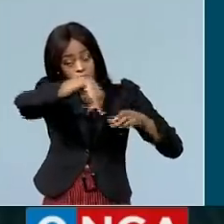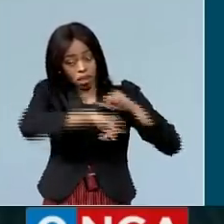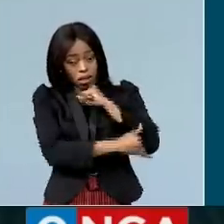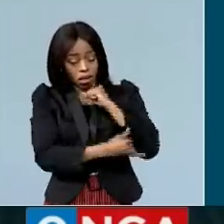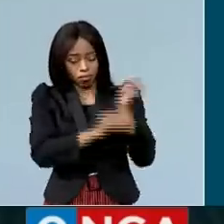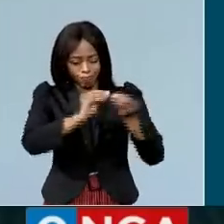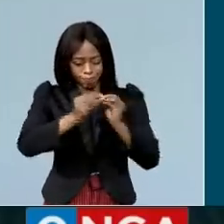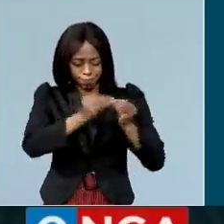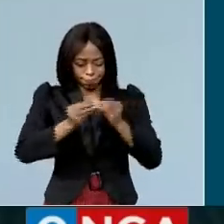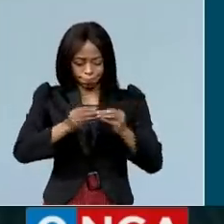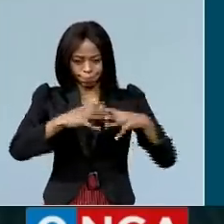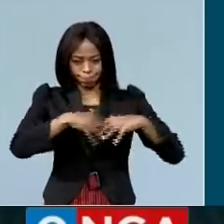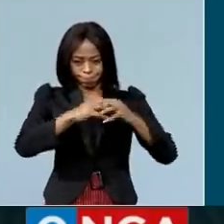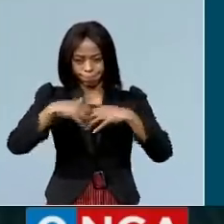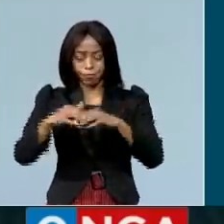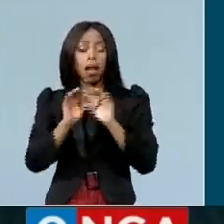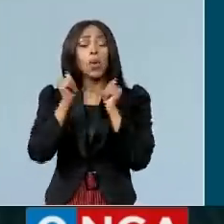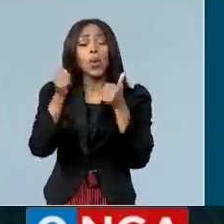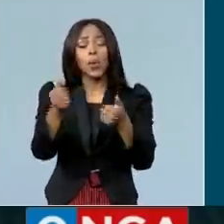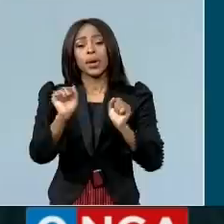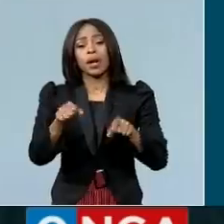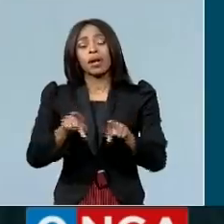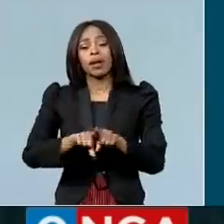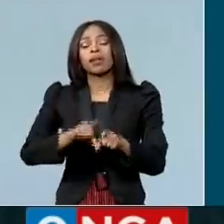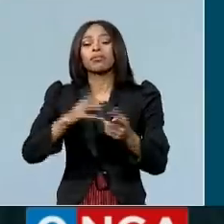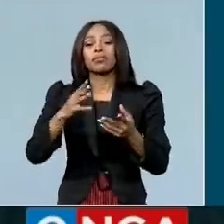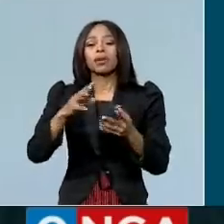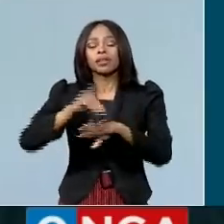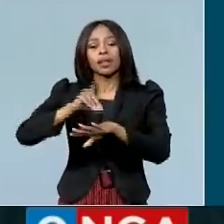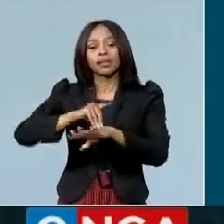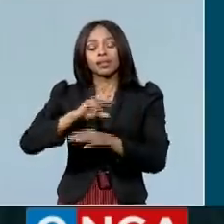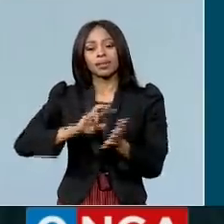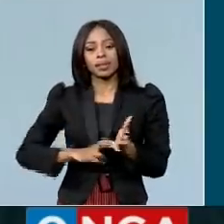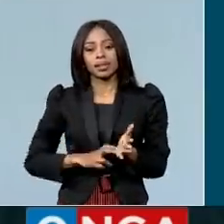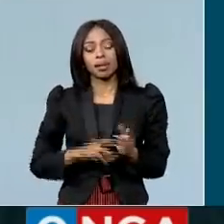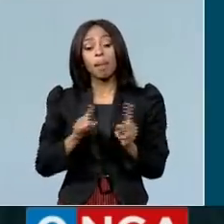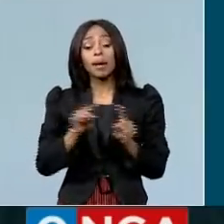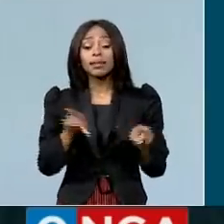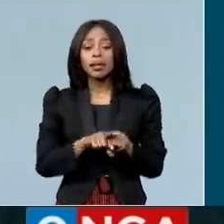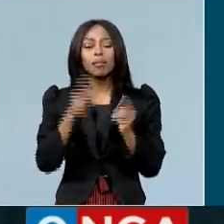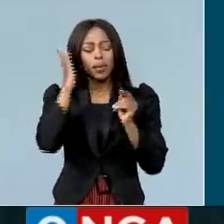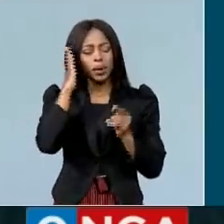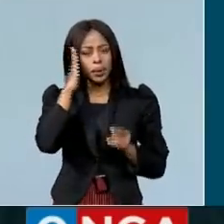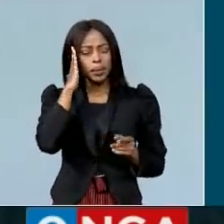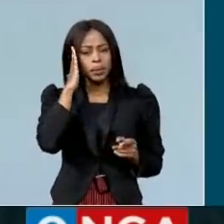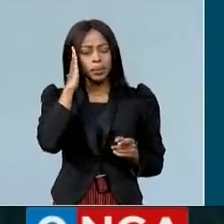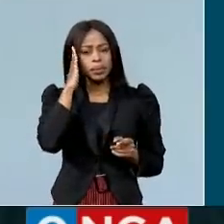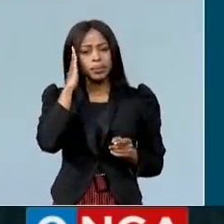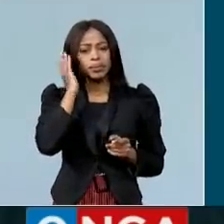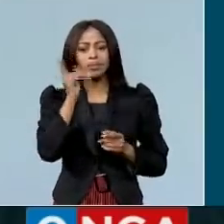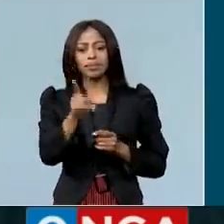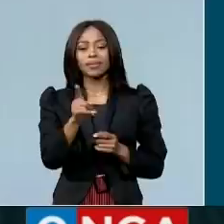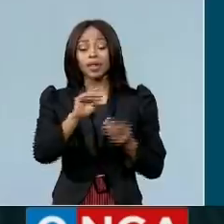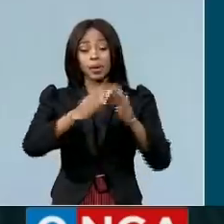non-invasive ventilation. So that's all very good, and part of that is based on our data, which we are fully aware are news to the